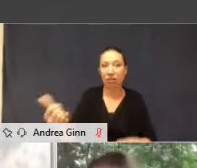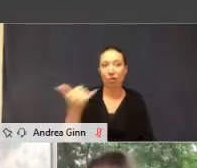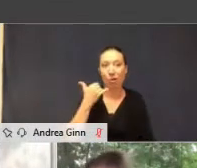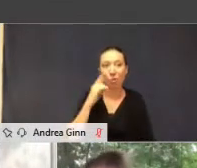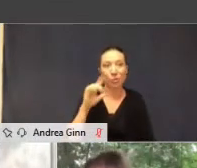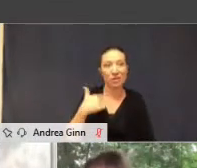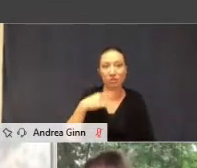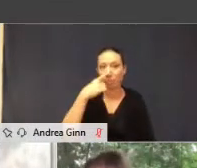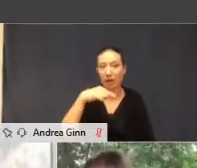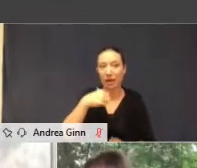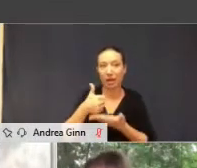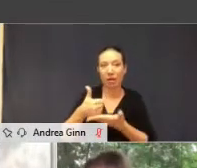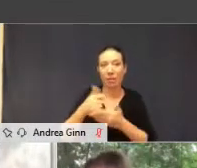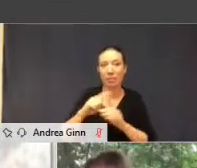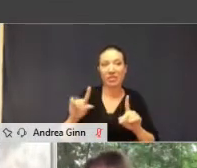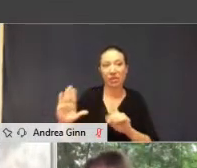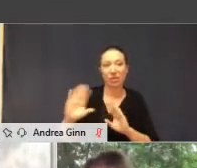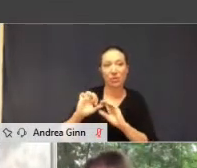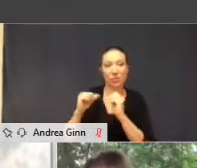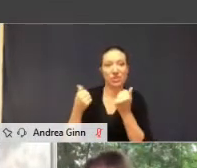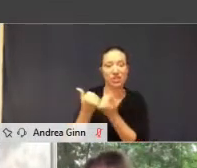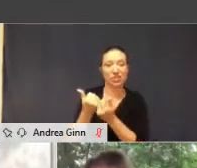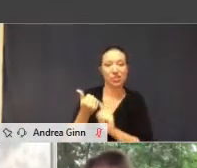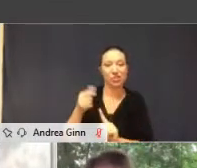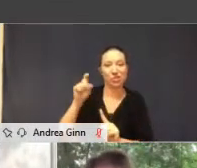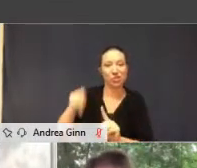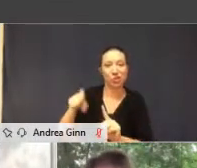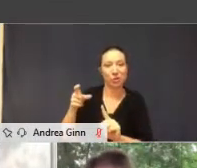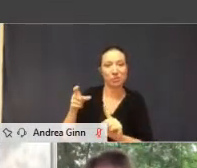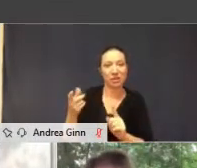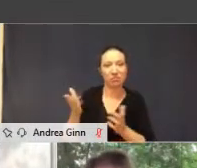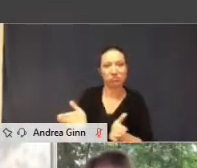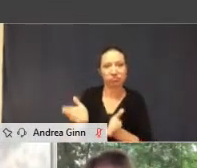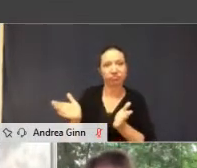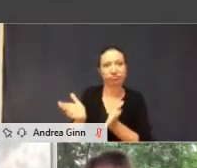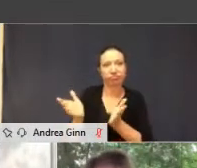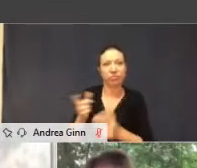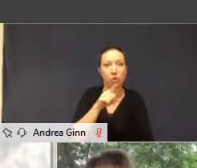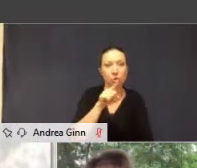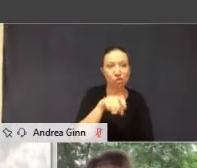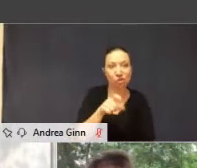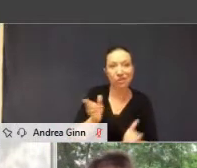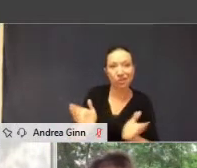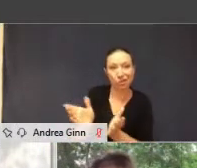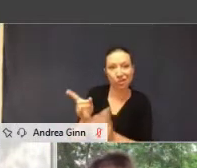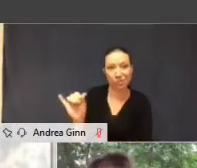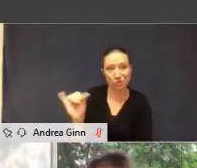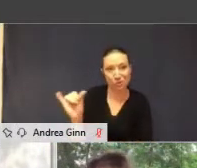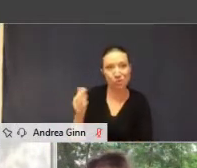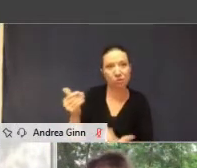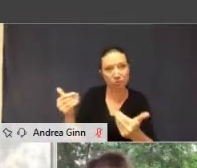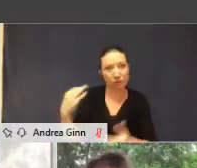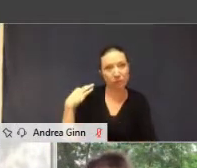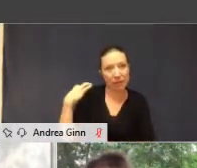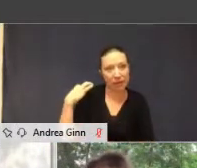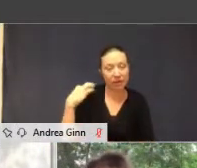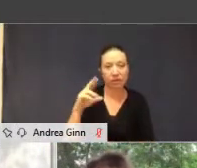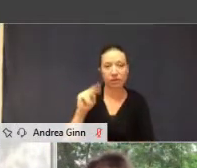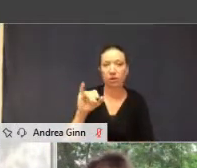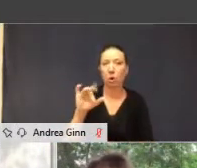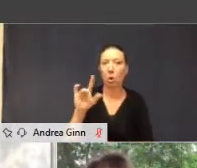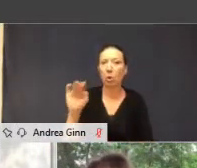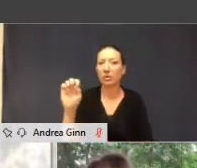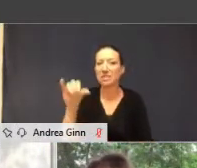But their association should be encouraging them, and you should encourage them as well to apply. Nicole, I know